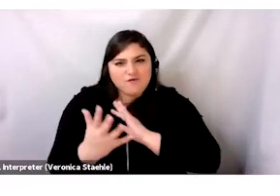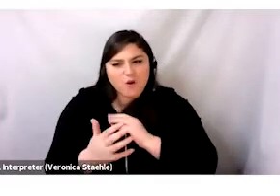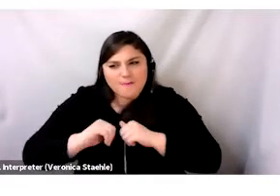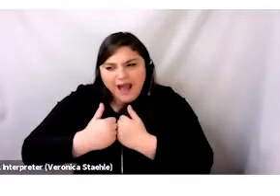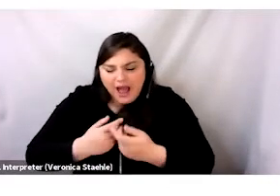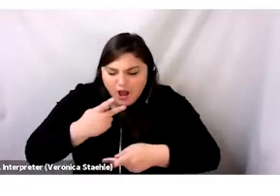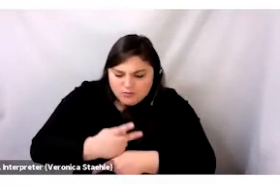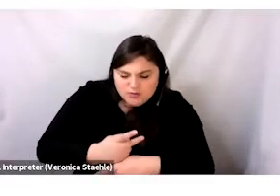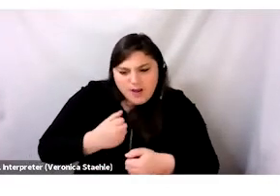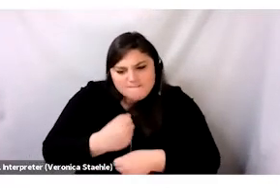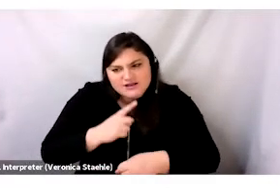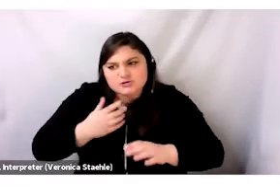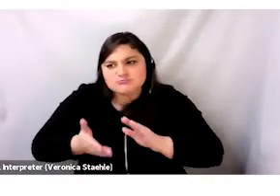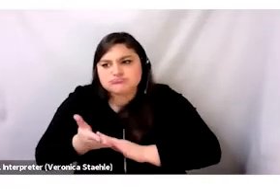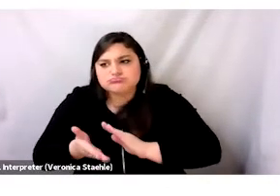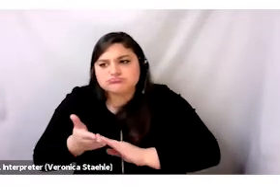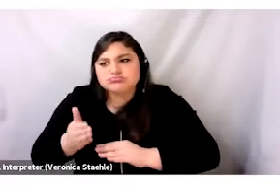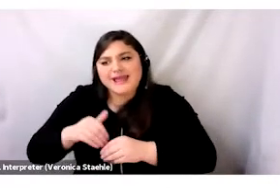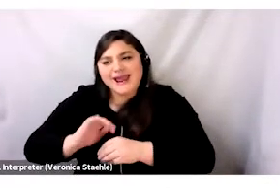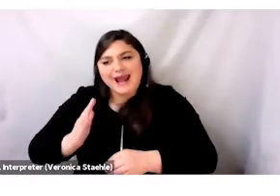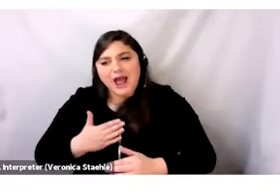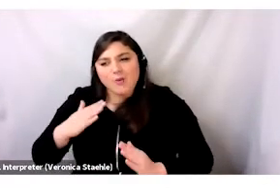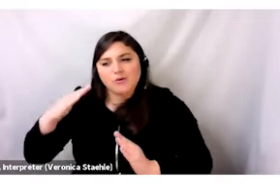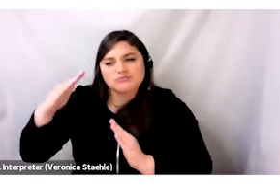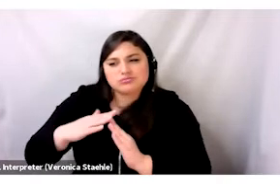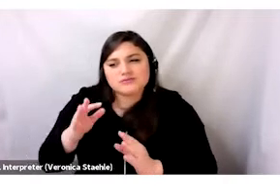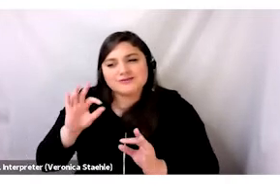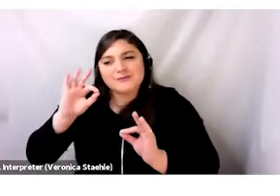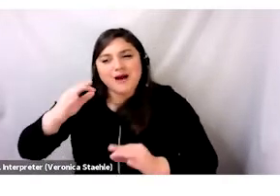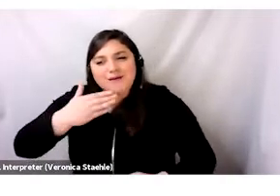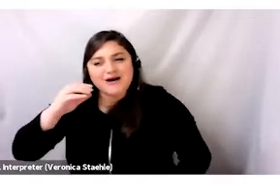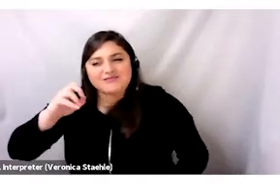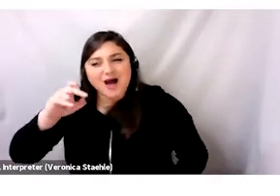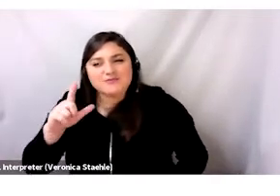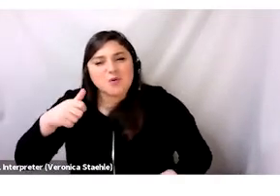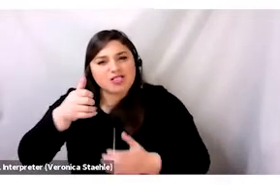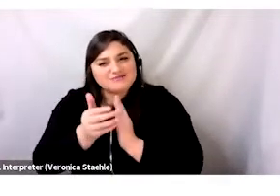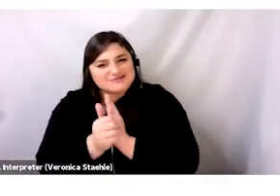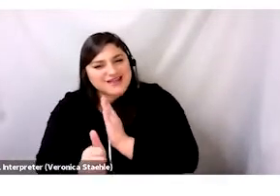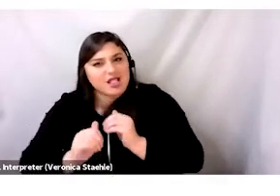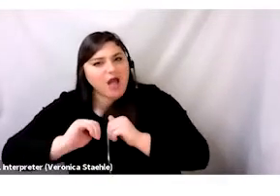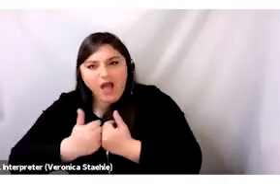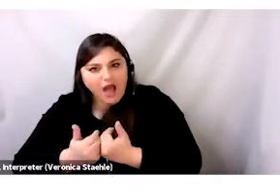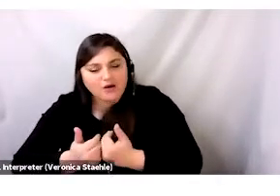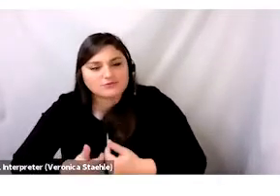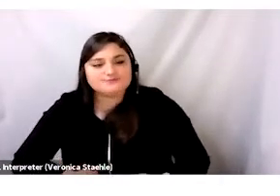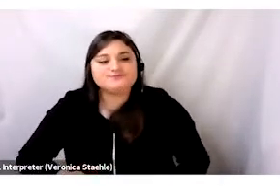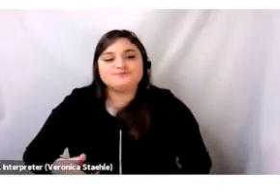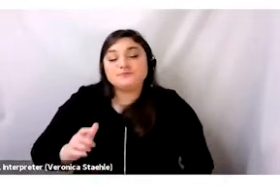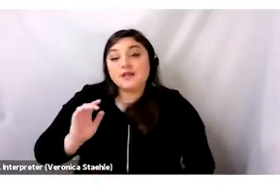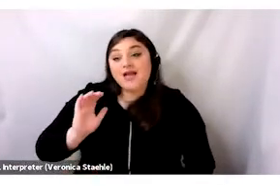of optimal in our skill at activism? We water the seeds of inner